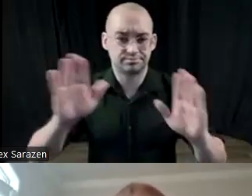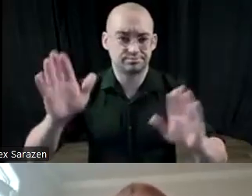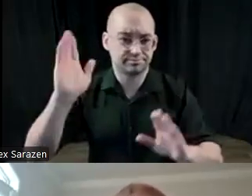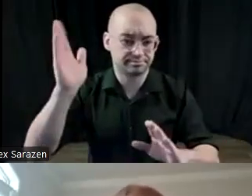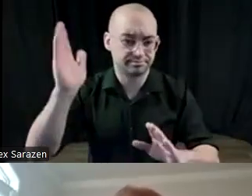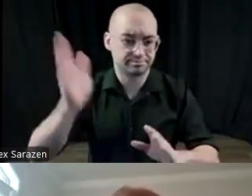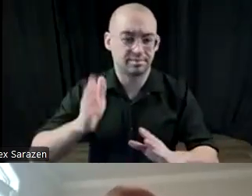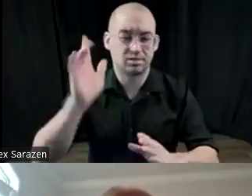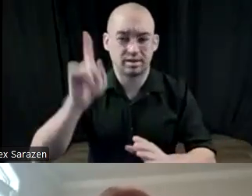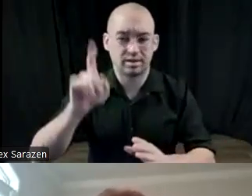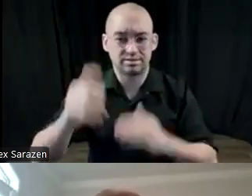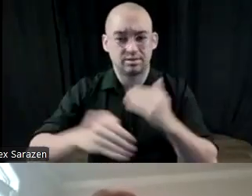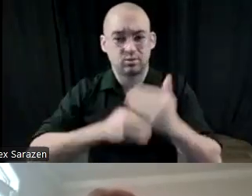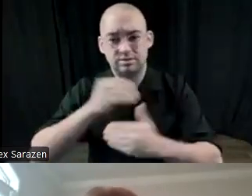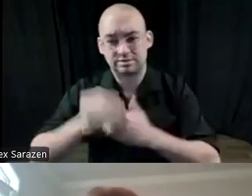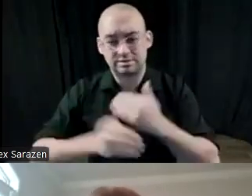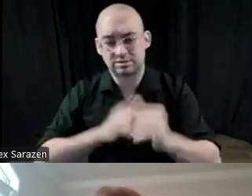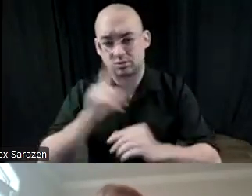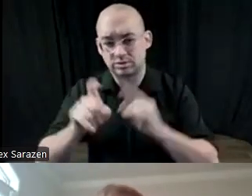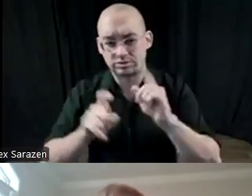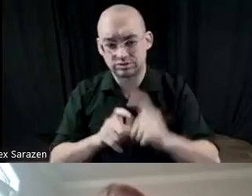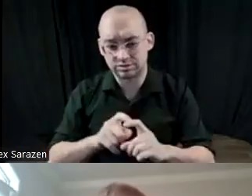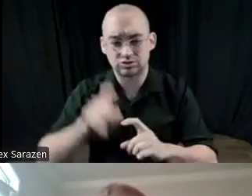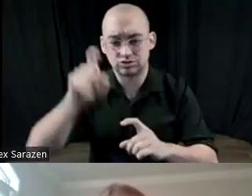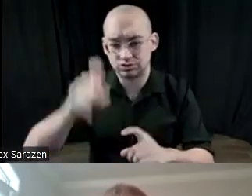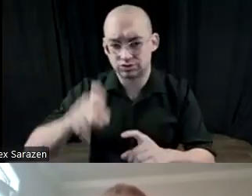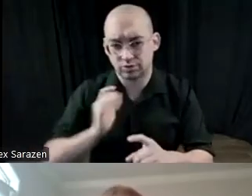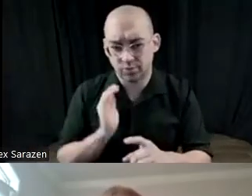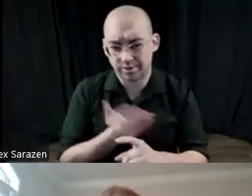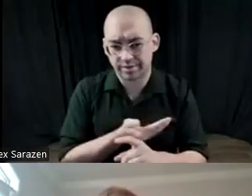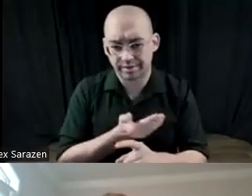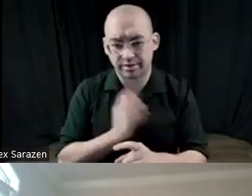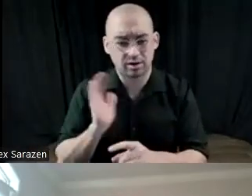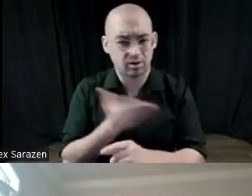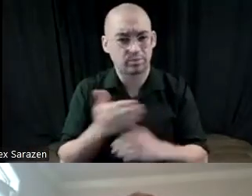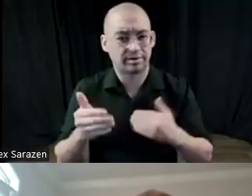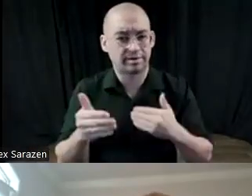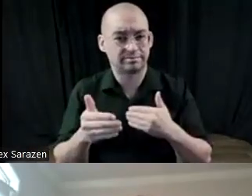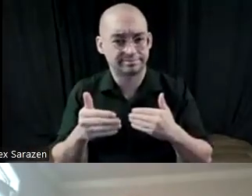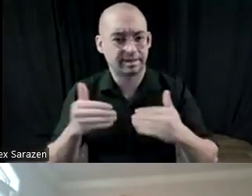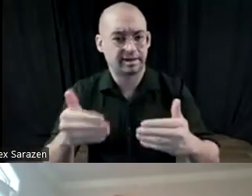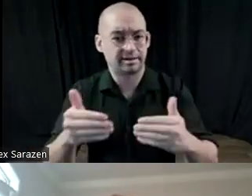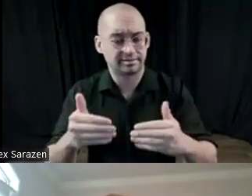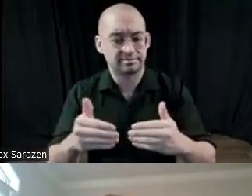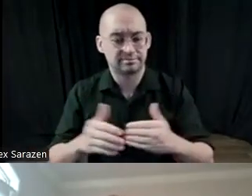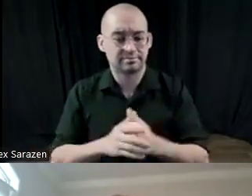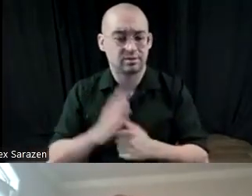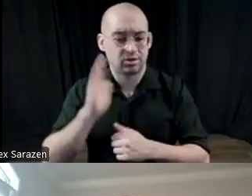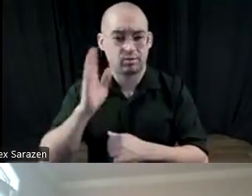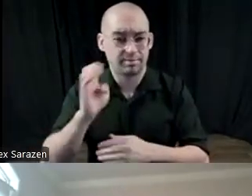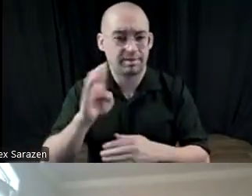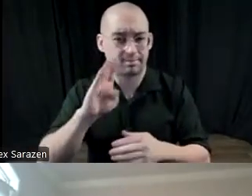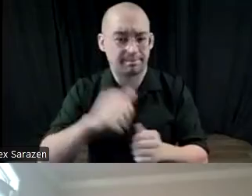a process question of we're ahead, which is always great because we'll probably be behind by the time we